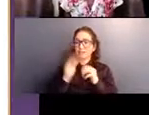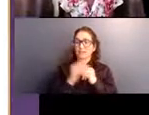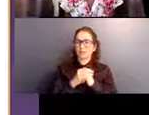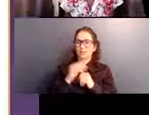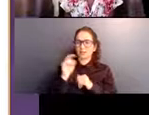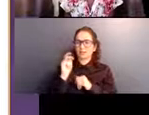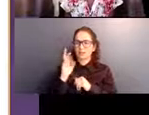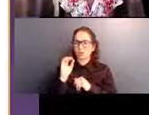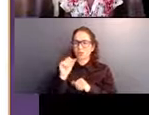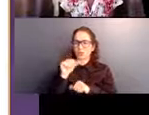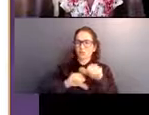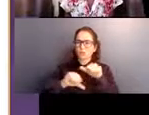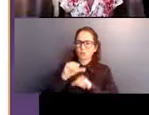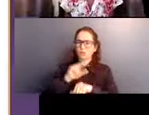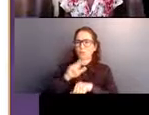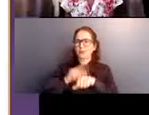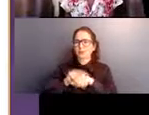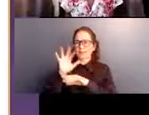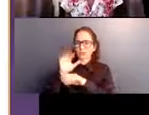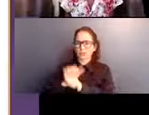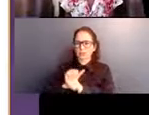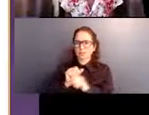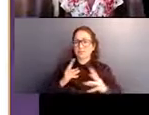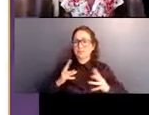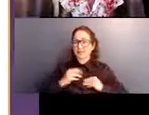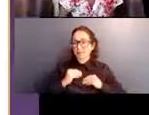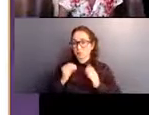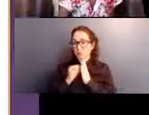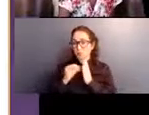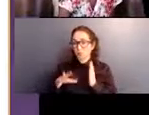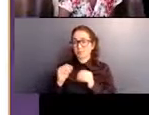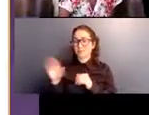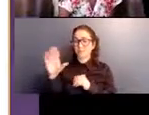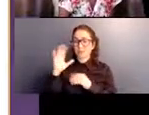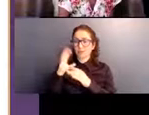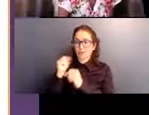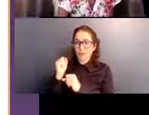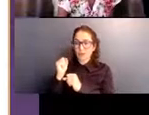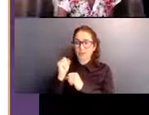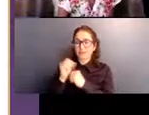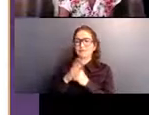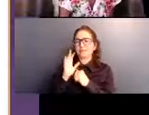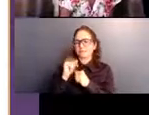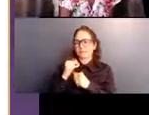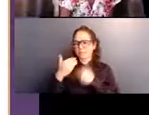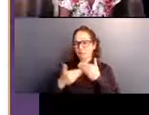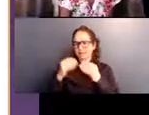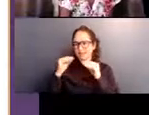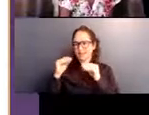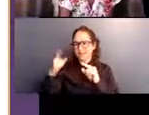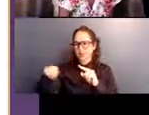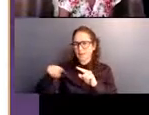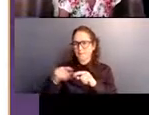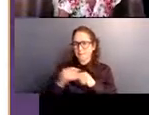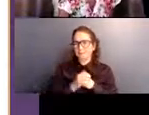normalization by the acceptance of students and their strengths in the process of teaching and learning. And of